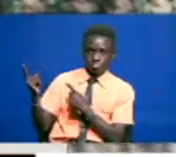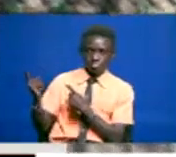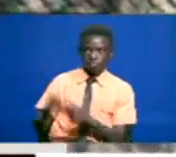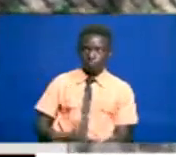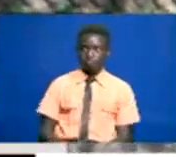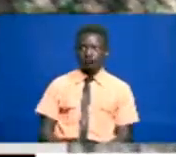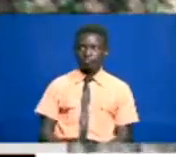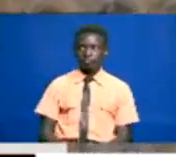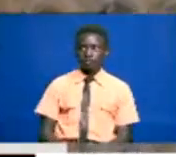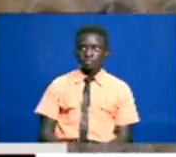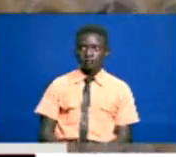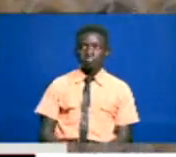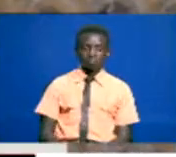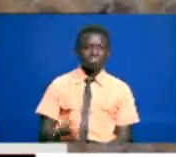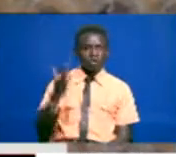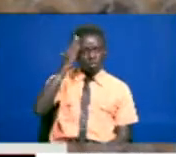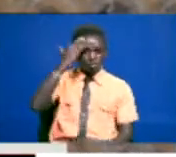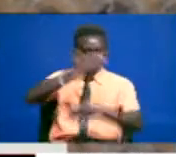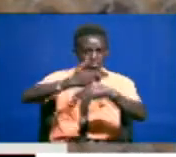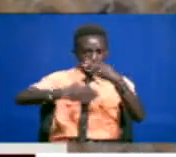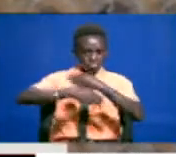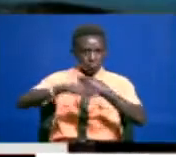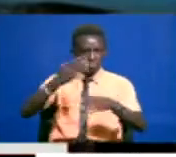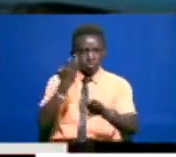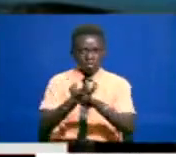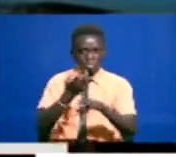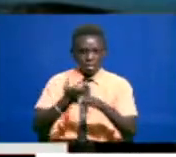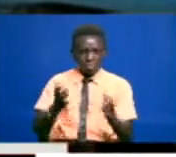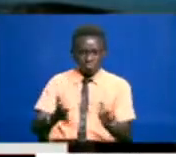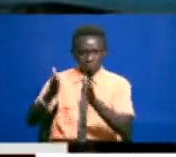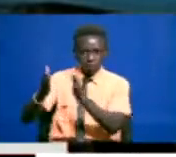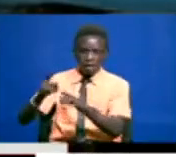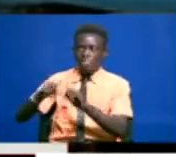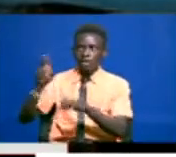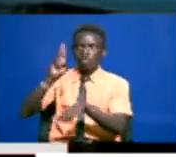Instead of brick walls, this house is made out of plastic bottles.